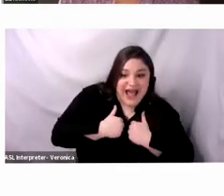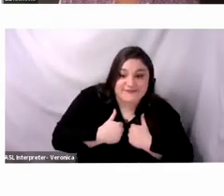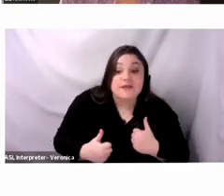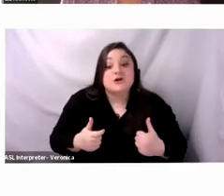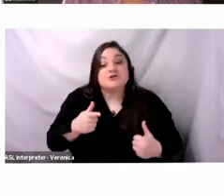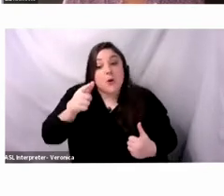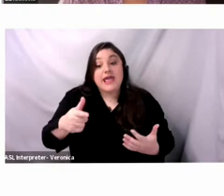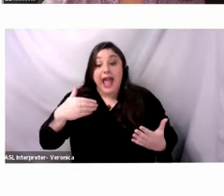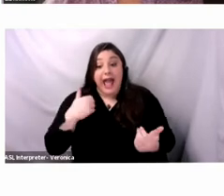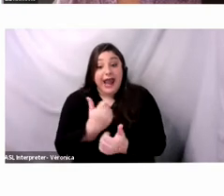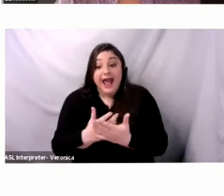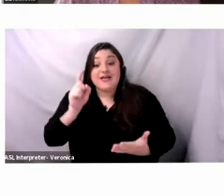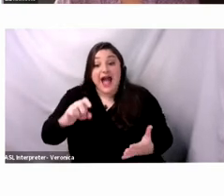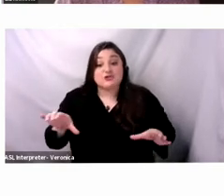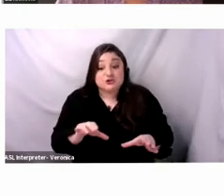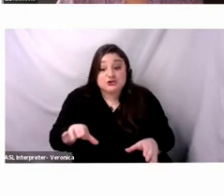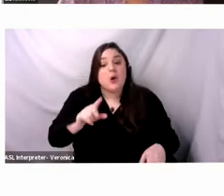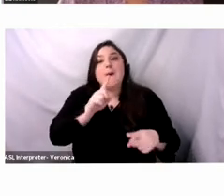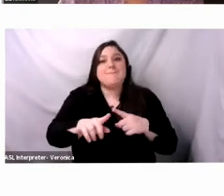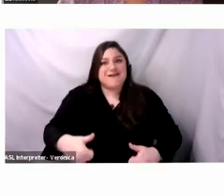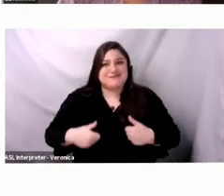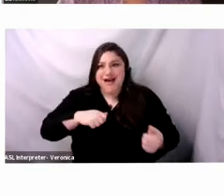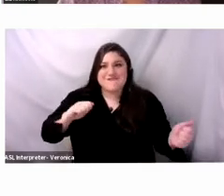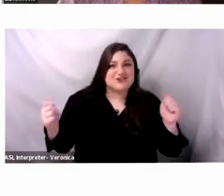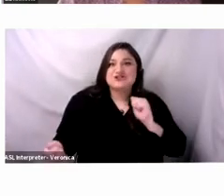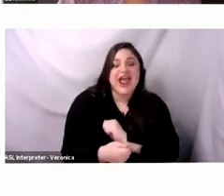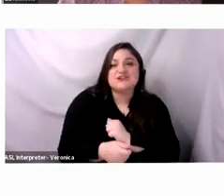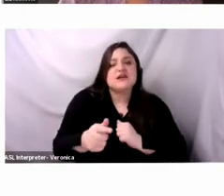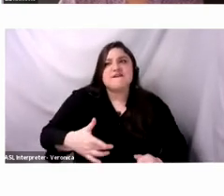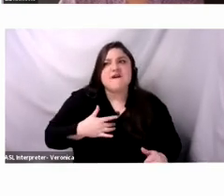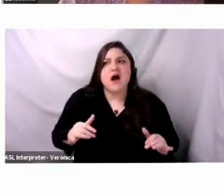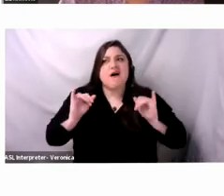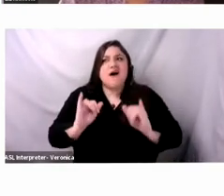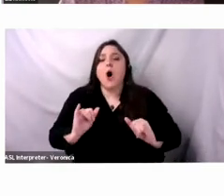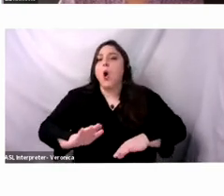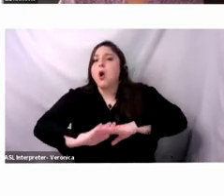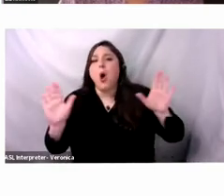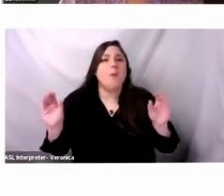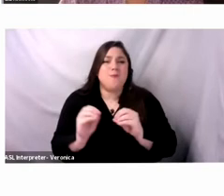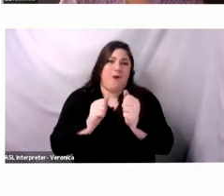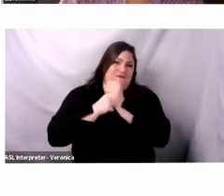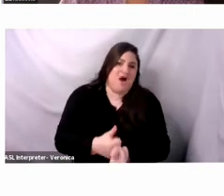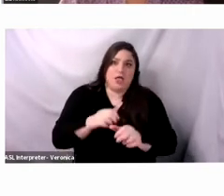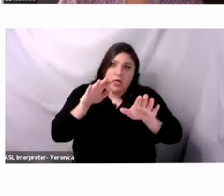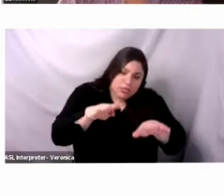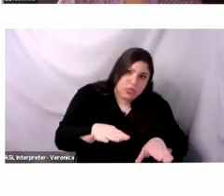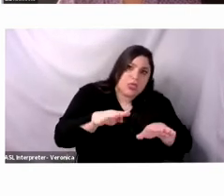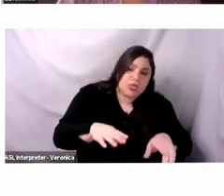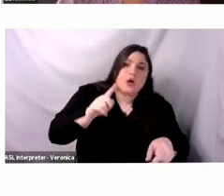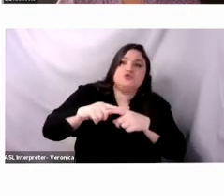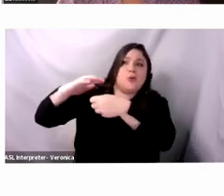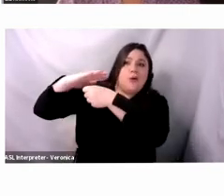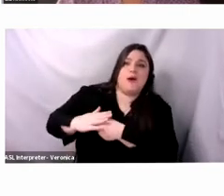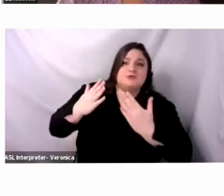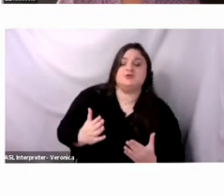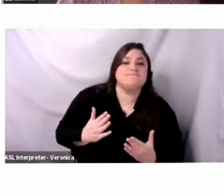end. This event changed his outlook completely. He would no longer play by the oppressor's rules, and one of the first things he did was to